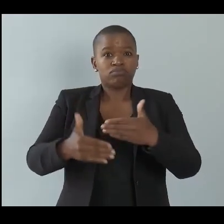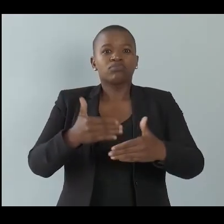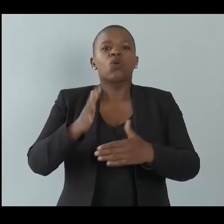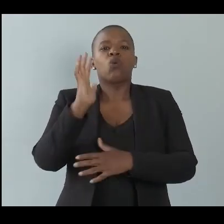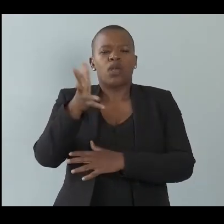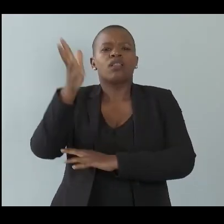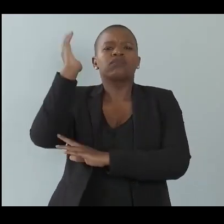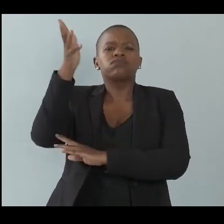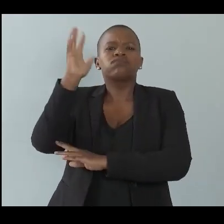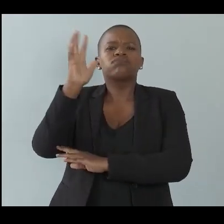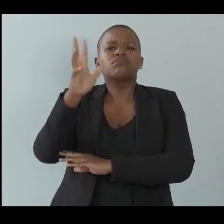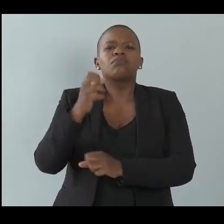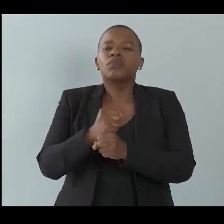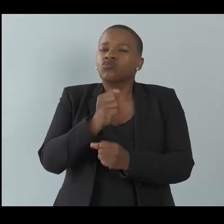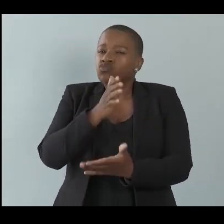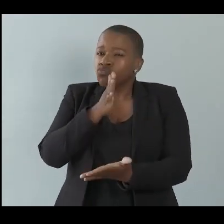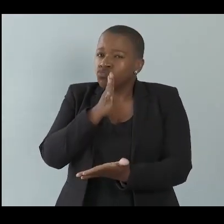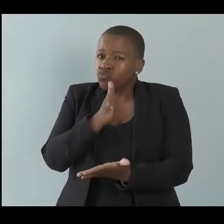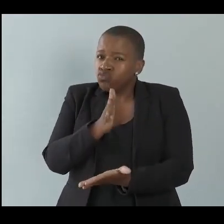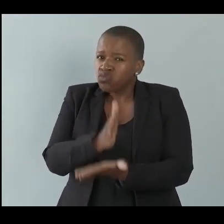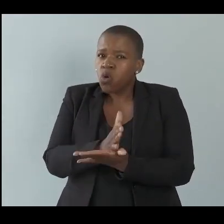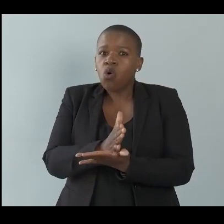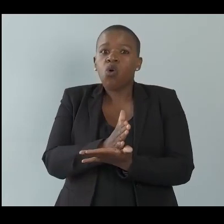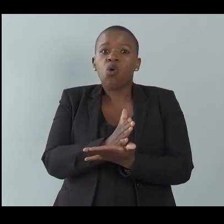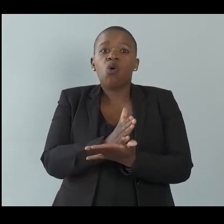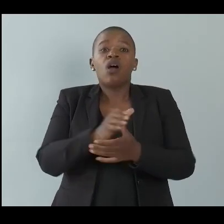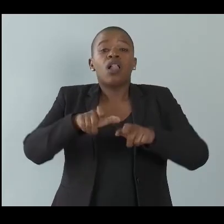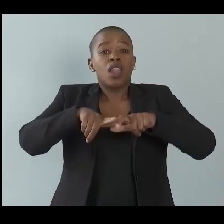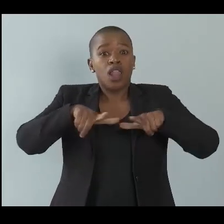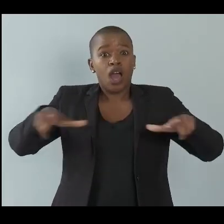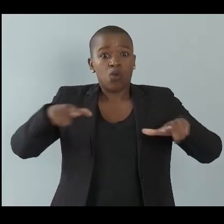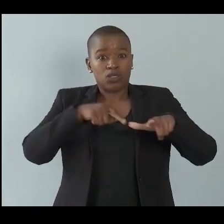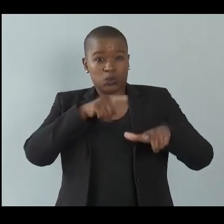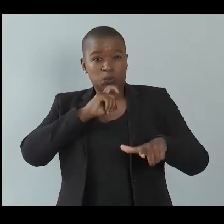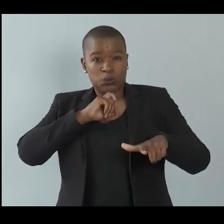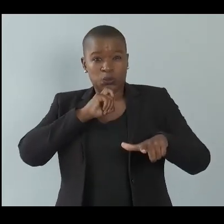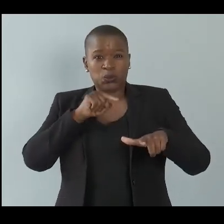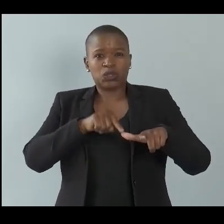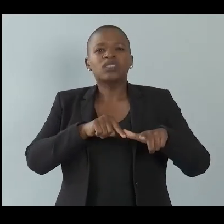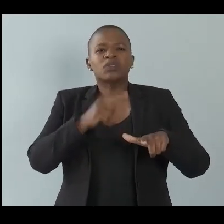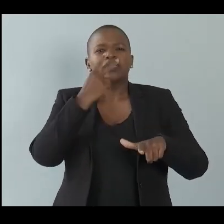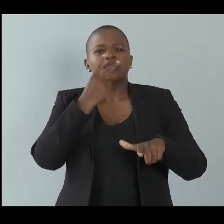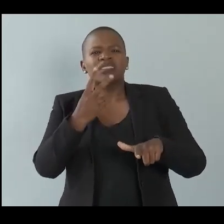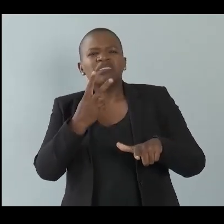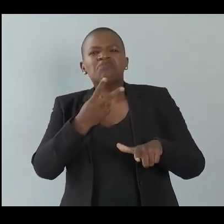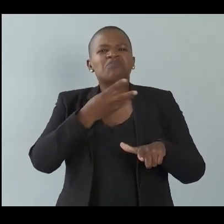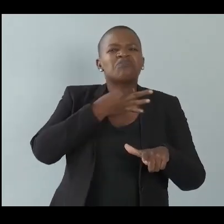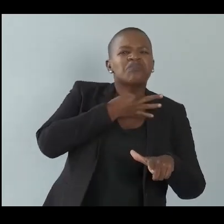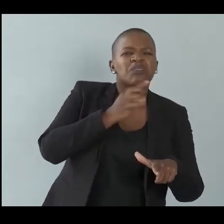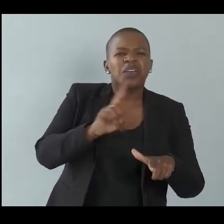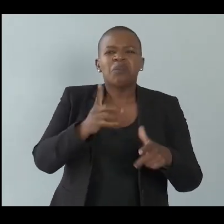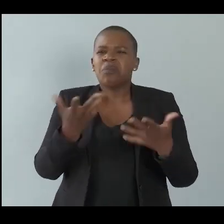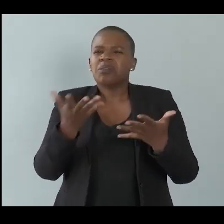at the cautionary language contained in our presentation regarding the risks and uncertainties associated with